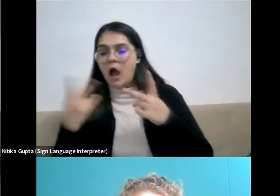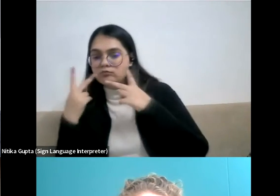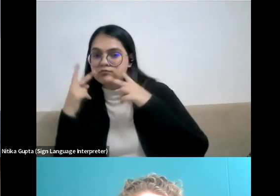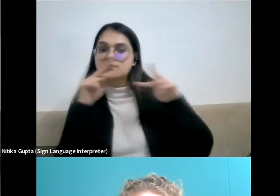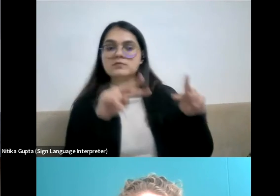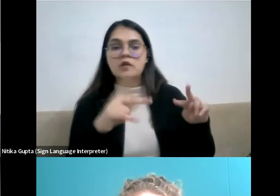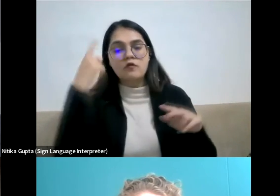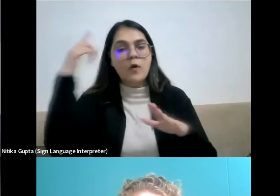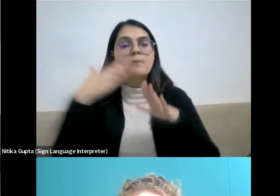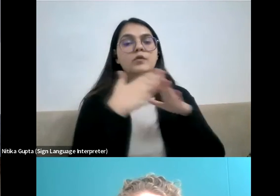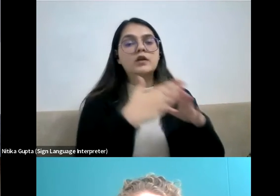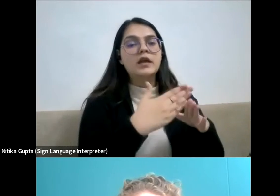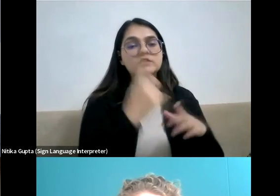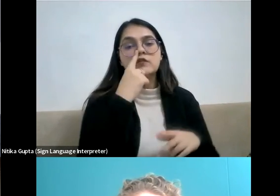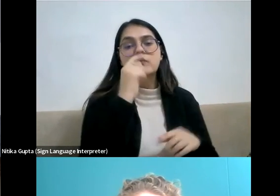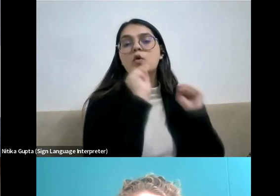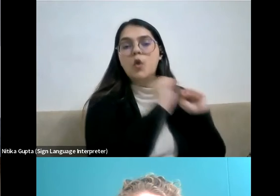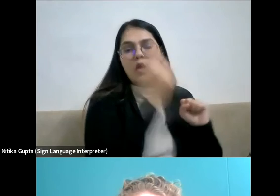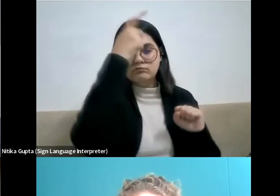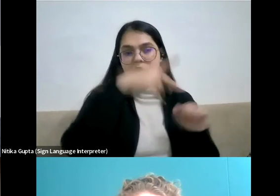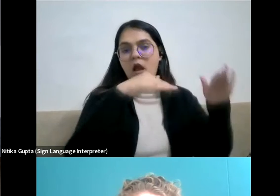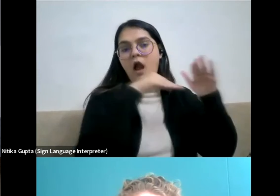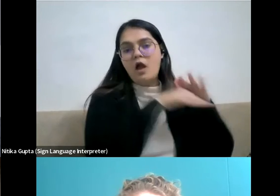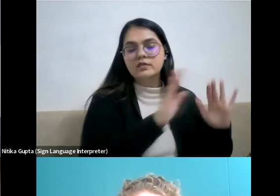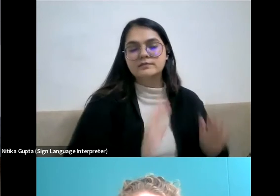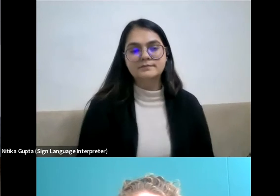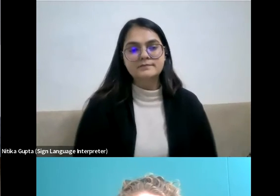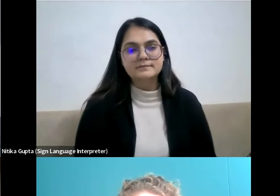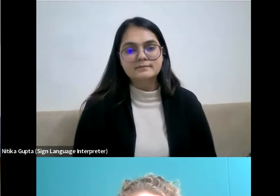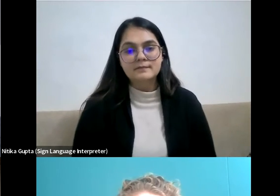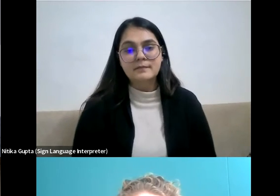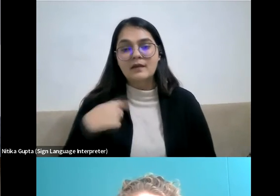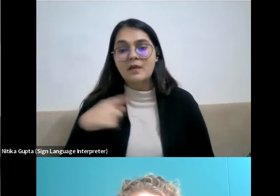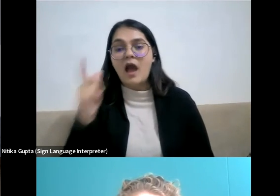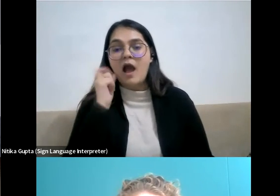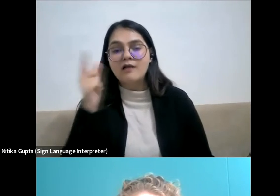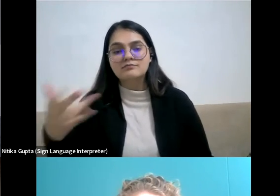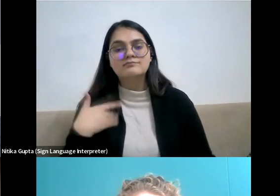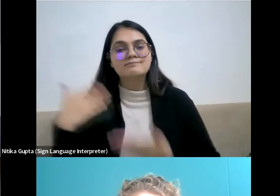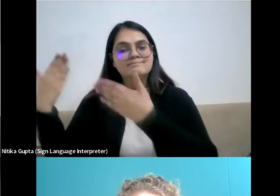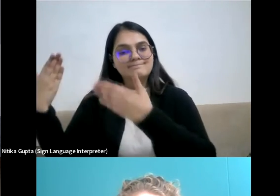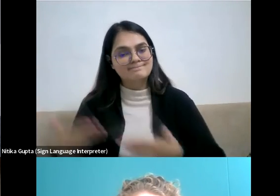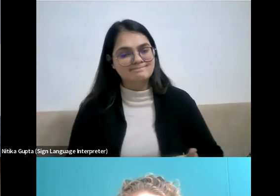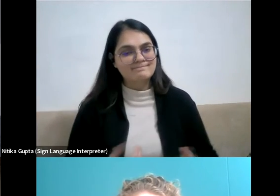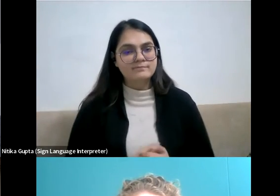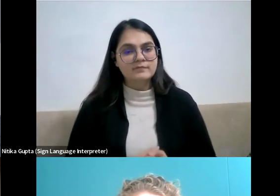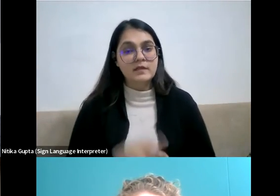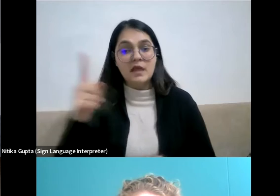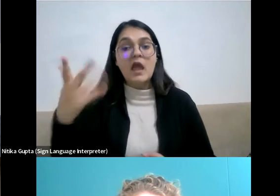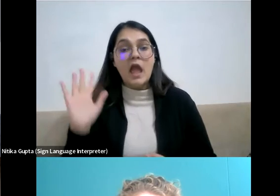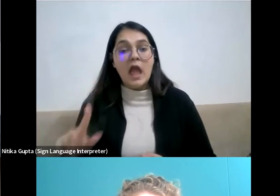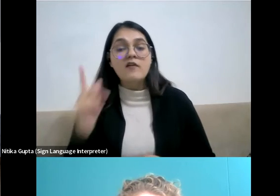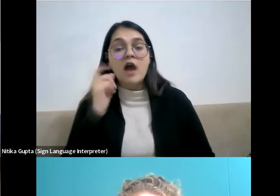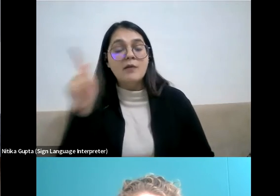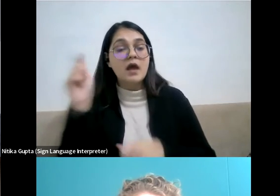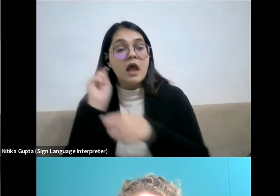the protection of women in India. Professor Jain combines, like, in terms of the topic